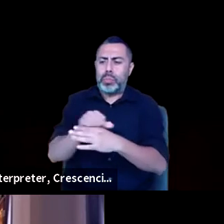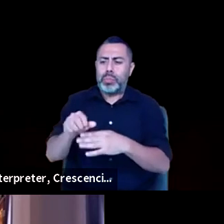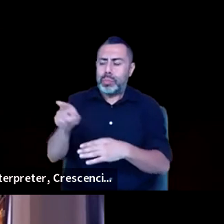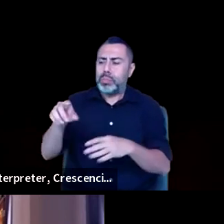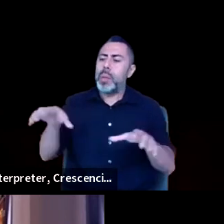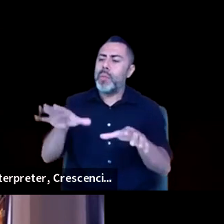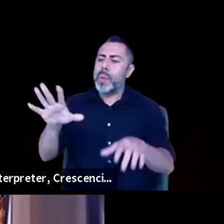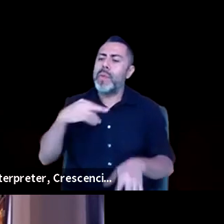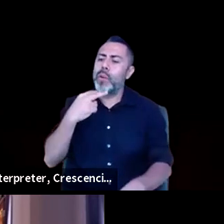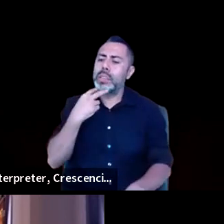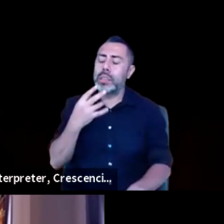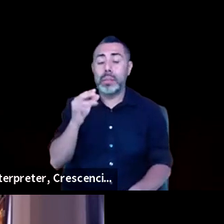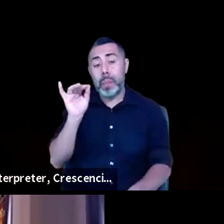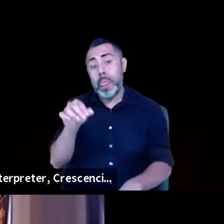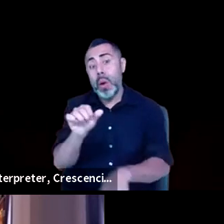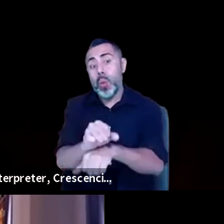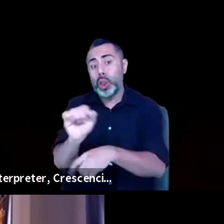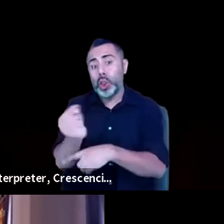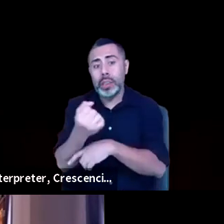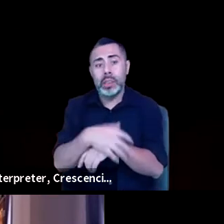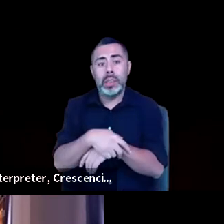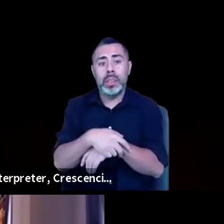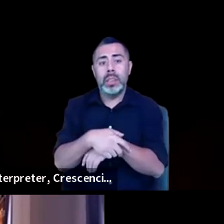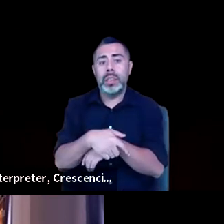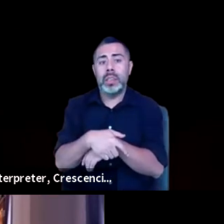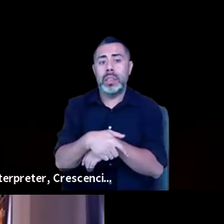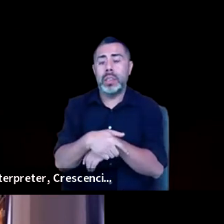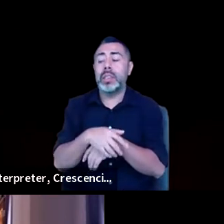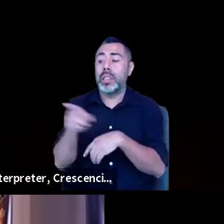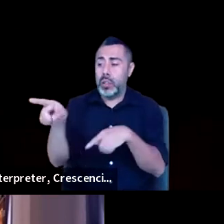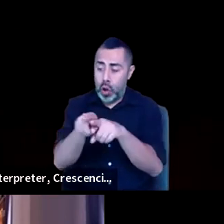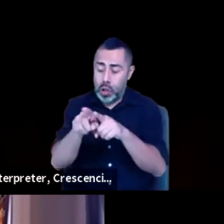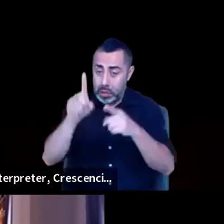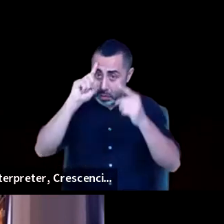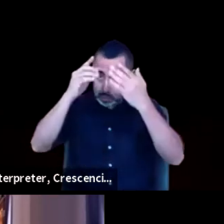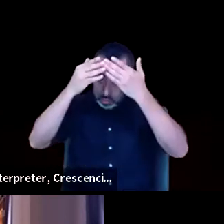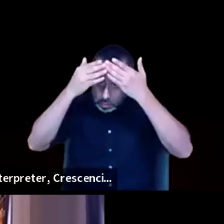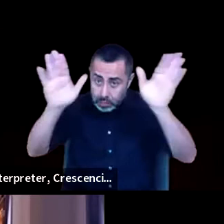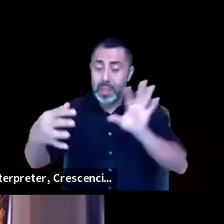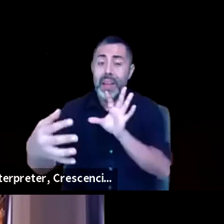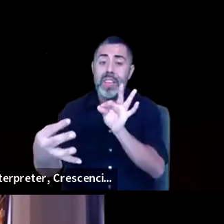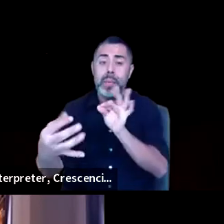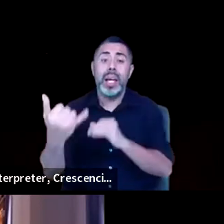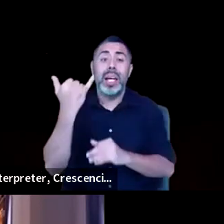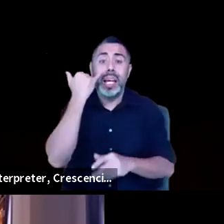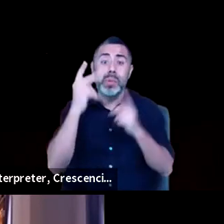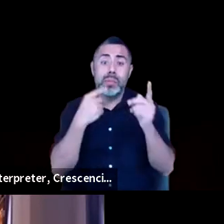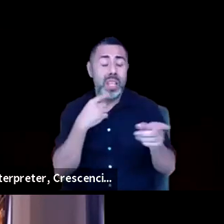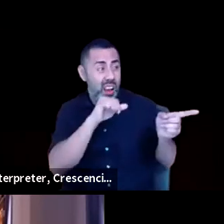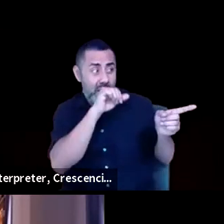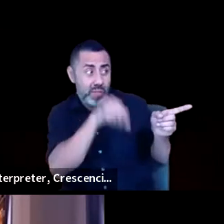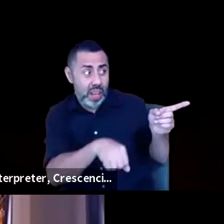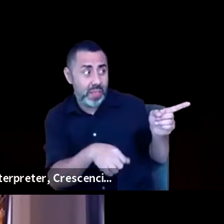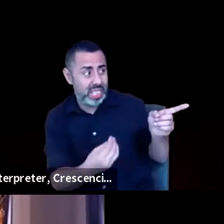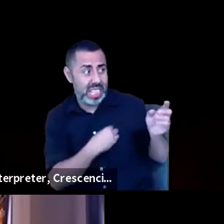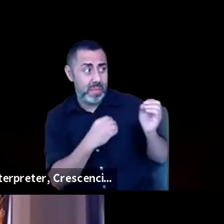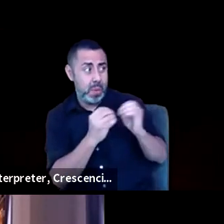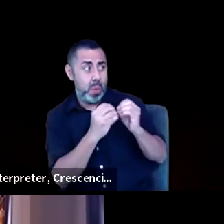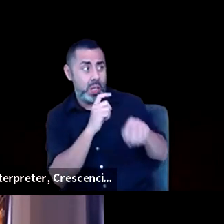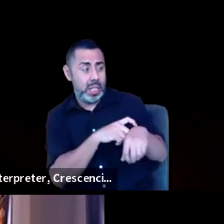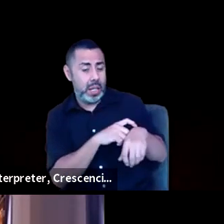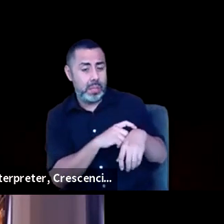Works does. And you're also open to feedback. If the response is, we love it, but we need more time, that influences how you move forward, which